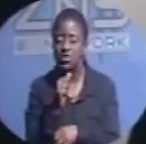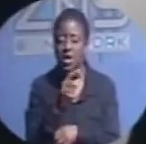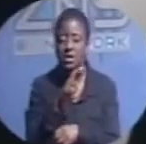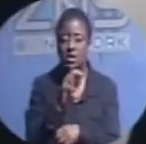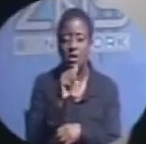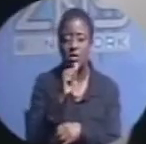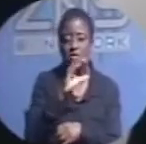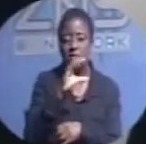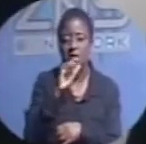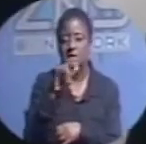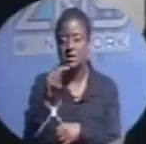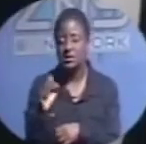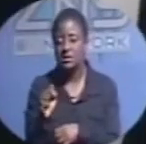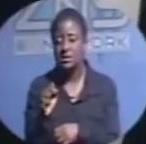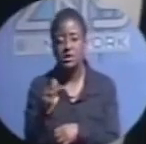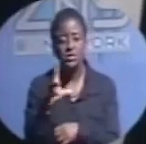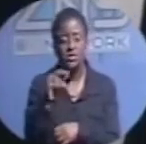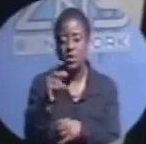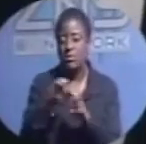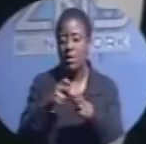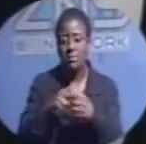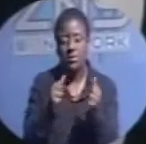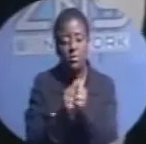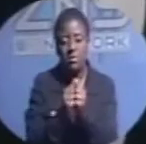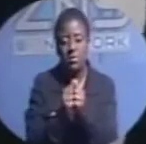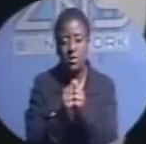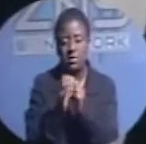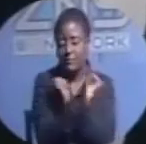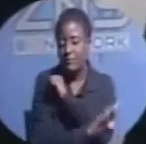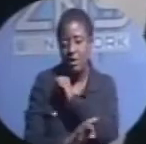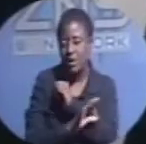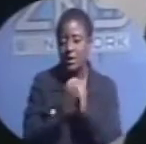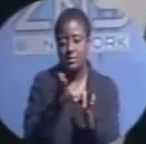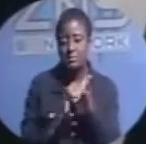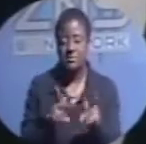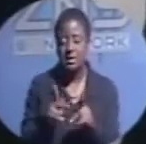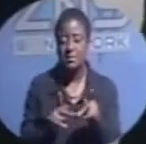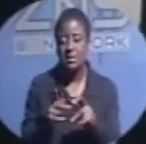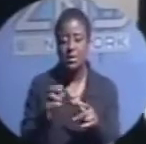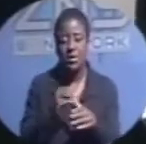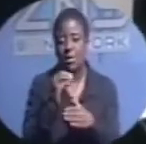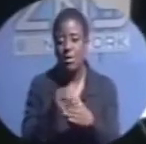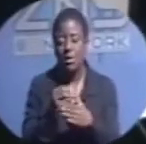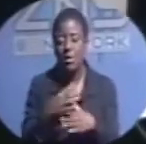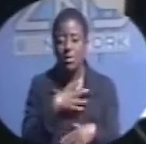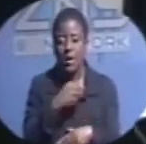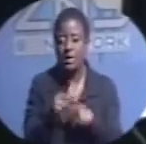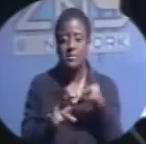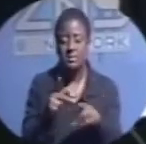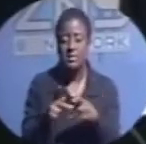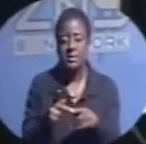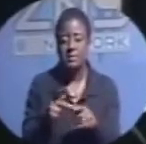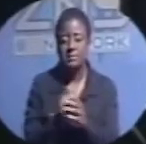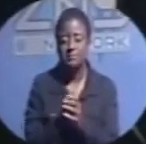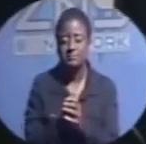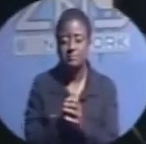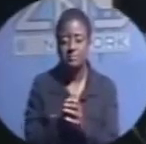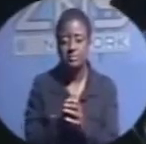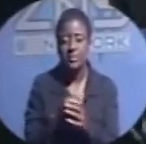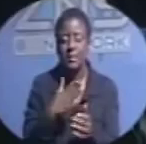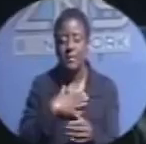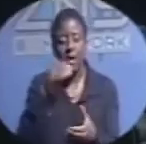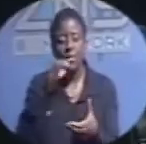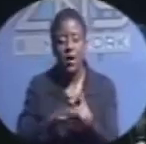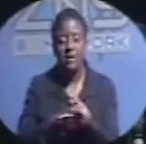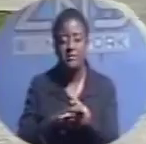or Caucasians, as I am happily married to a non-Bahamian, and my son godfather is also a Caucasian. That is why